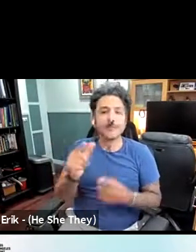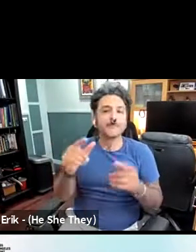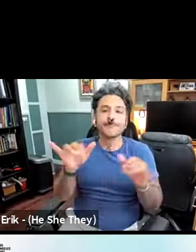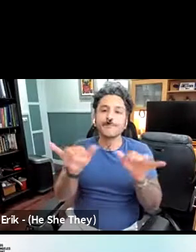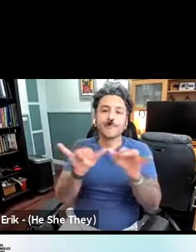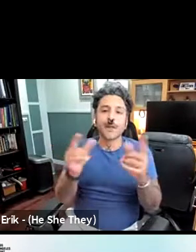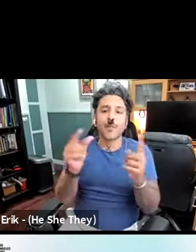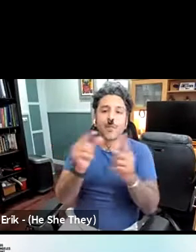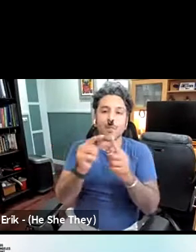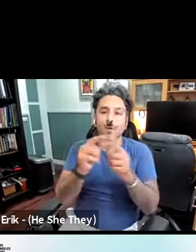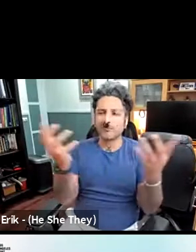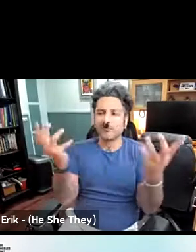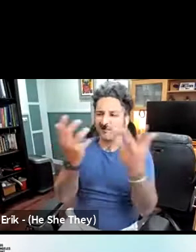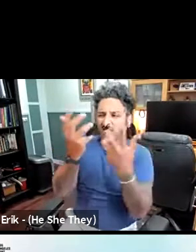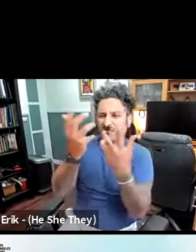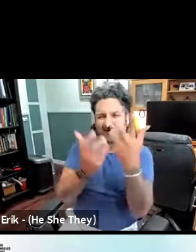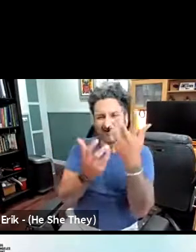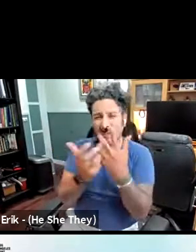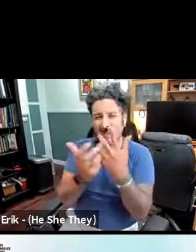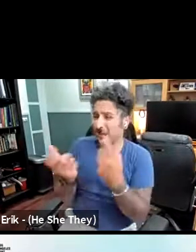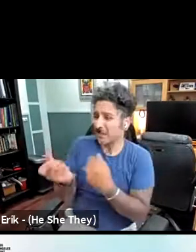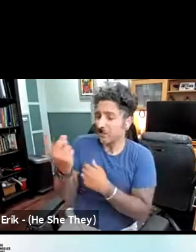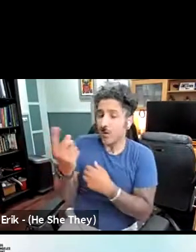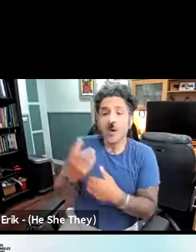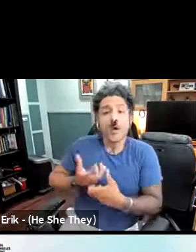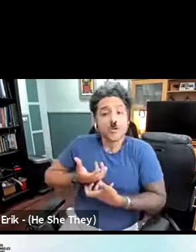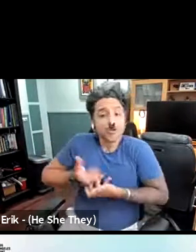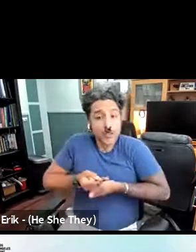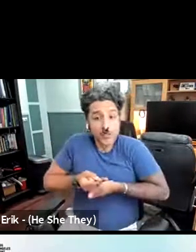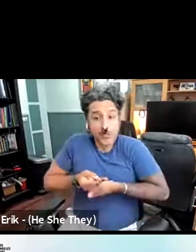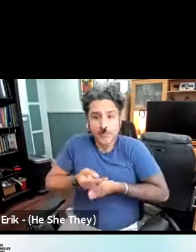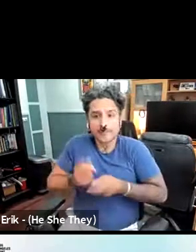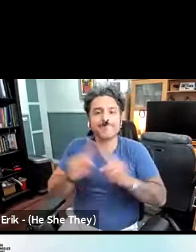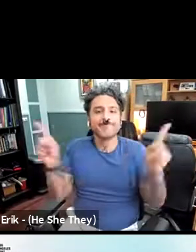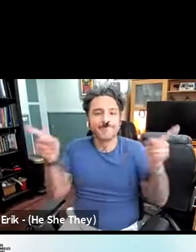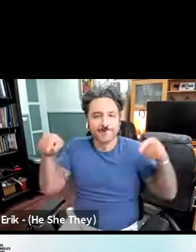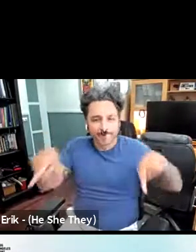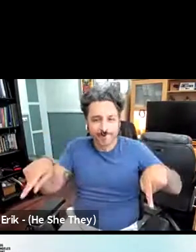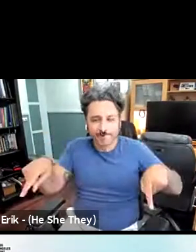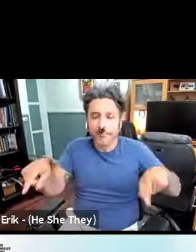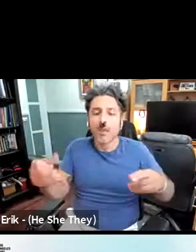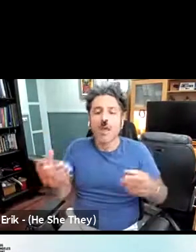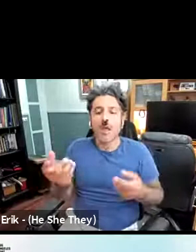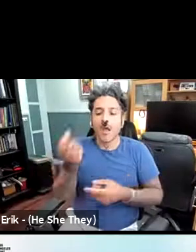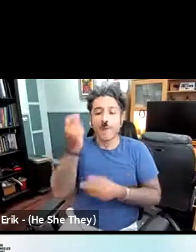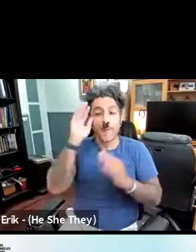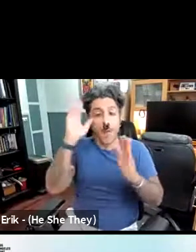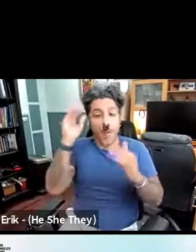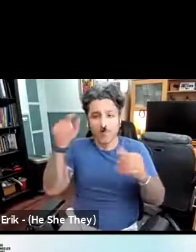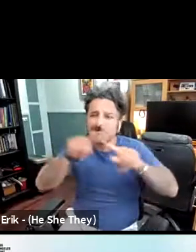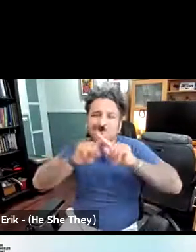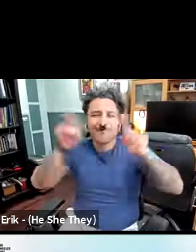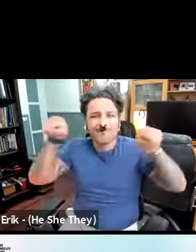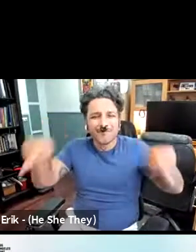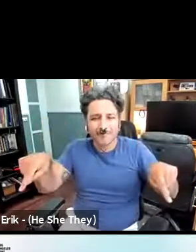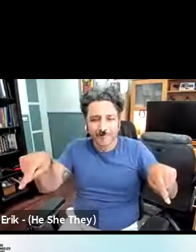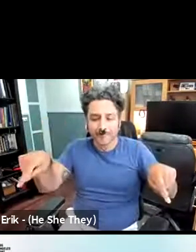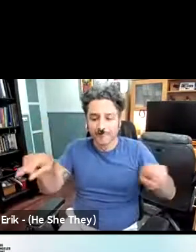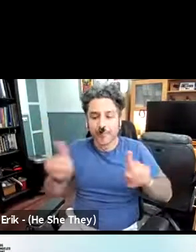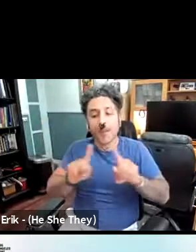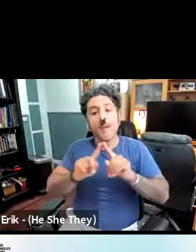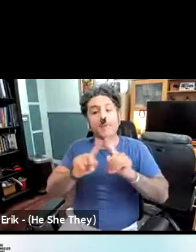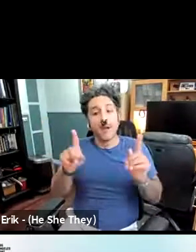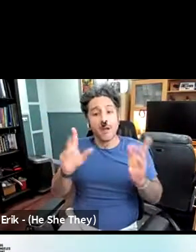so what you see as trust is not what I see as trust. What you see as hope may not be what I see as hope. And that's why, you know,